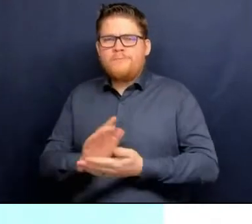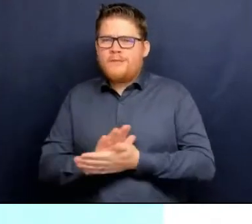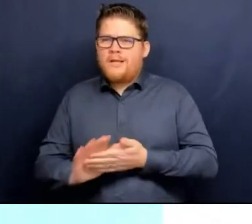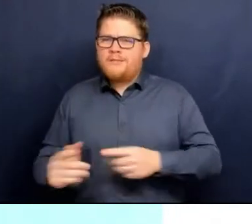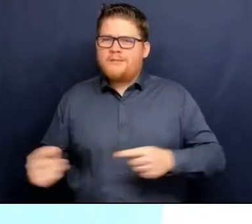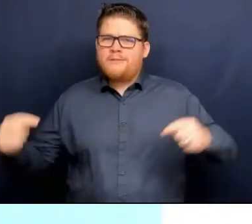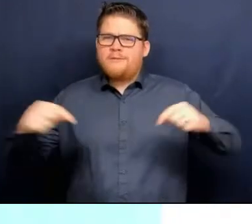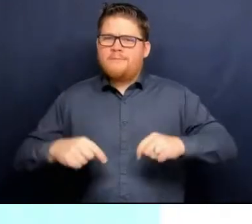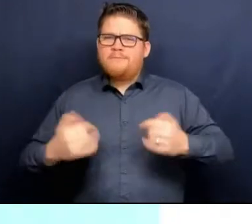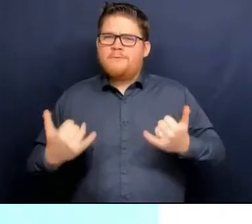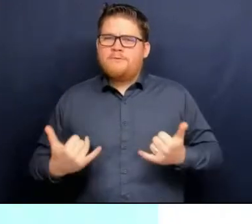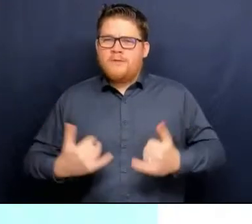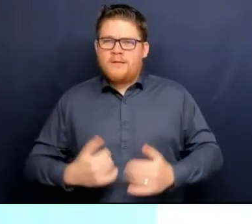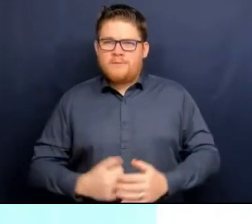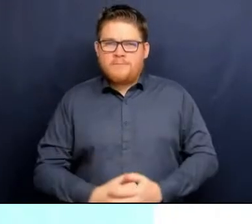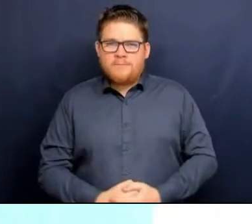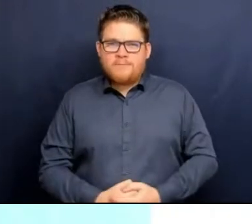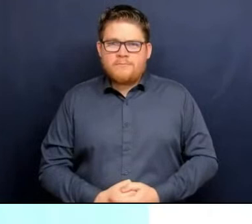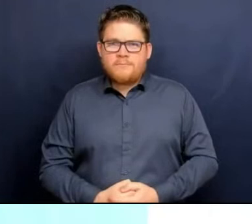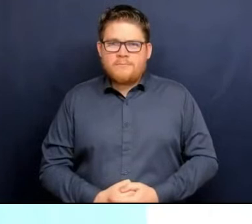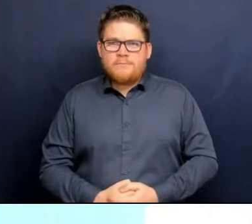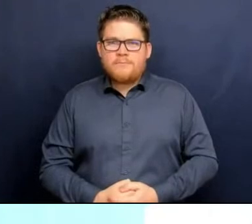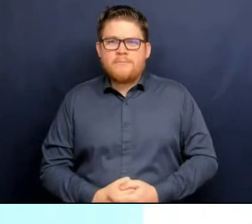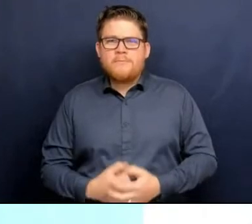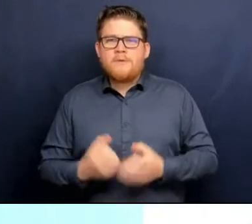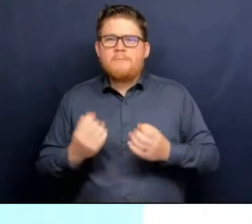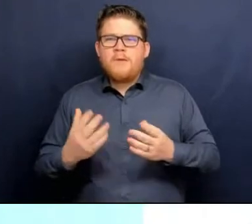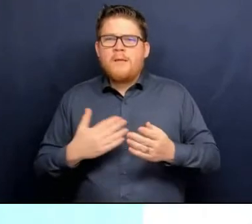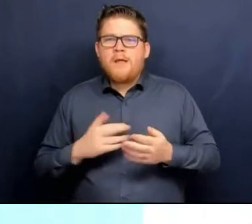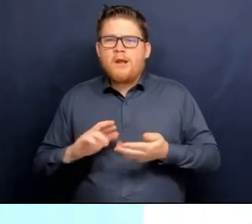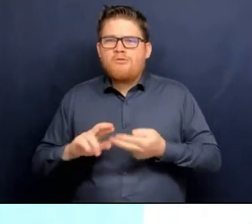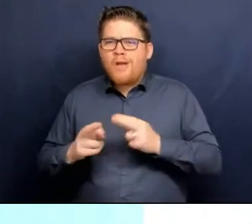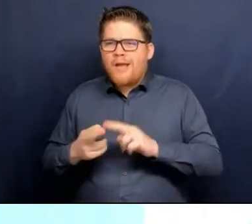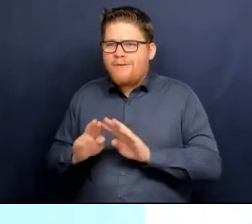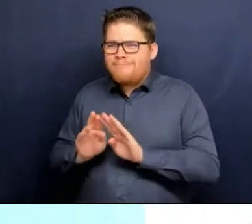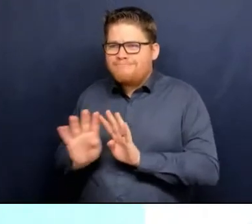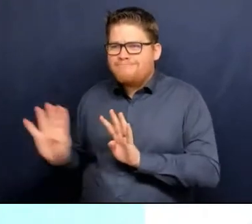especially with a lot of relatives here. It feels good. Thank you.